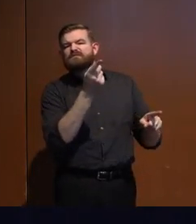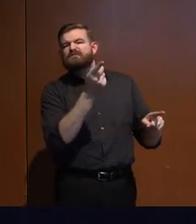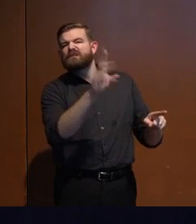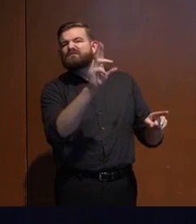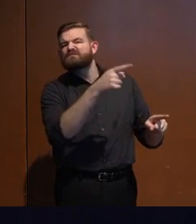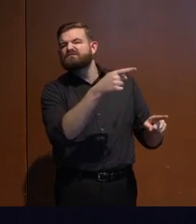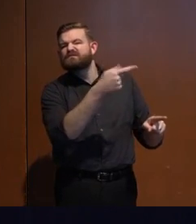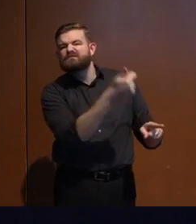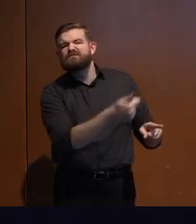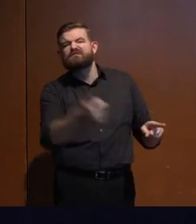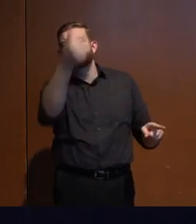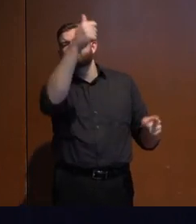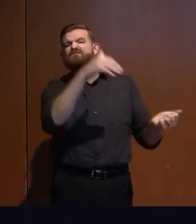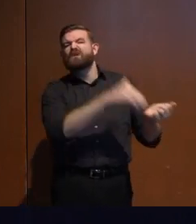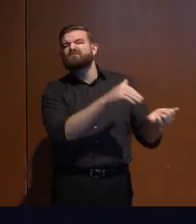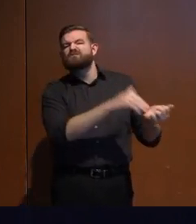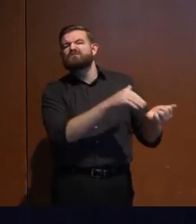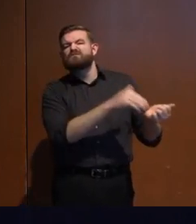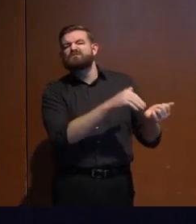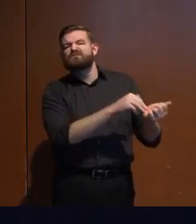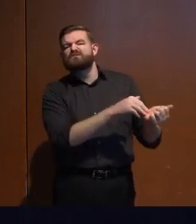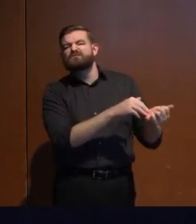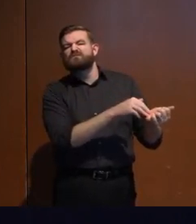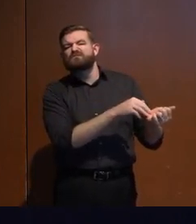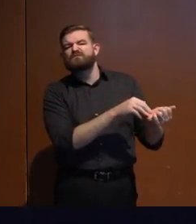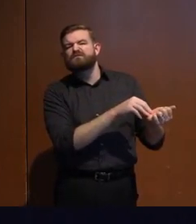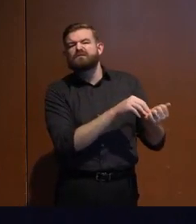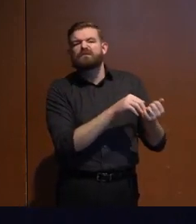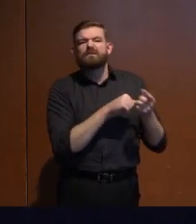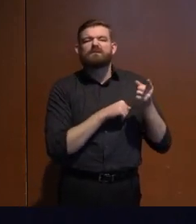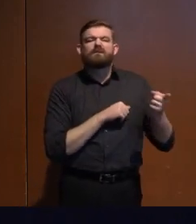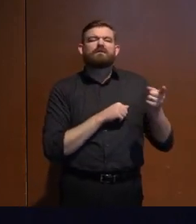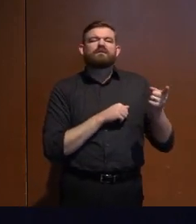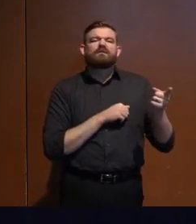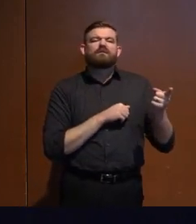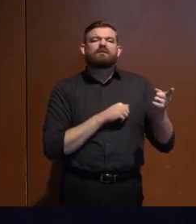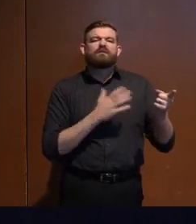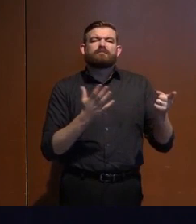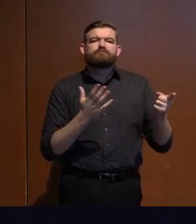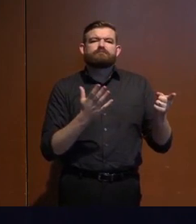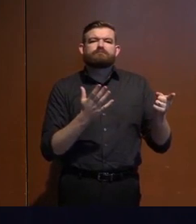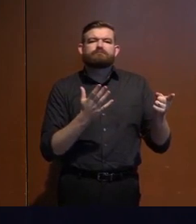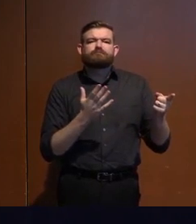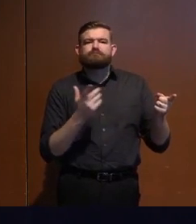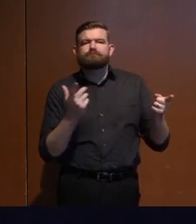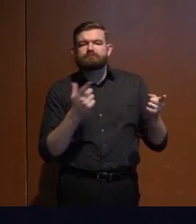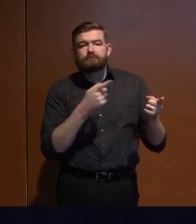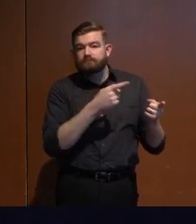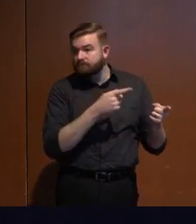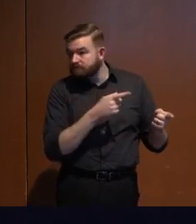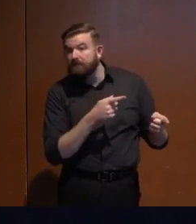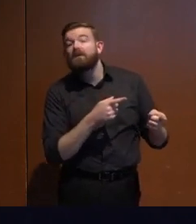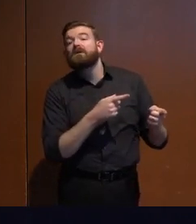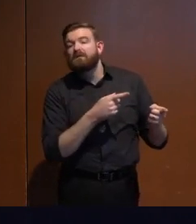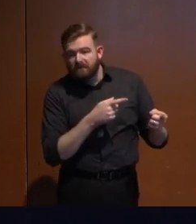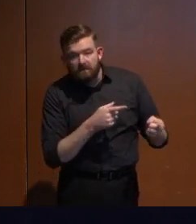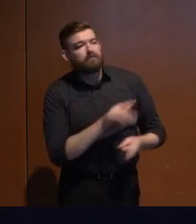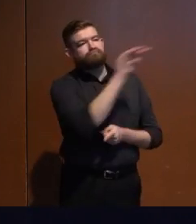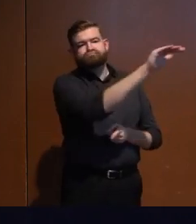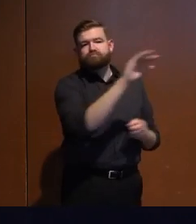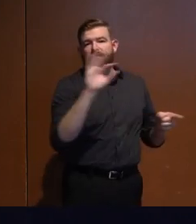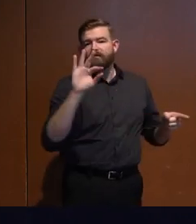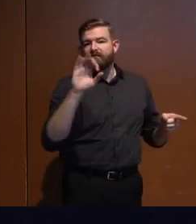to him making sure that he fast tracks any of the requests that we have through FEMA Region 2, and